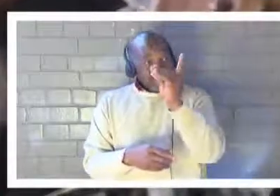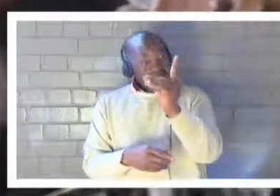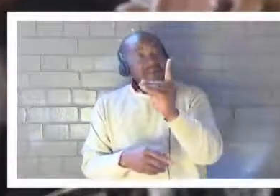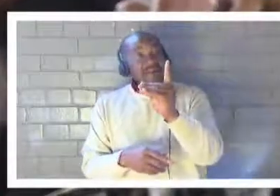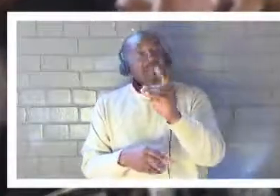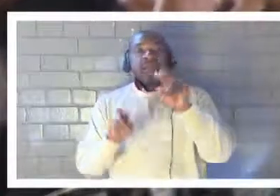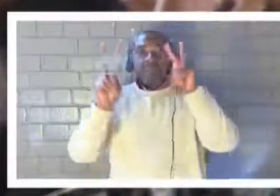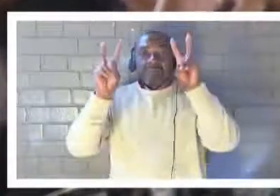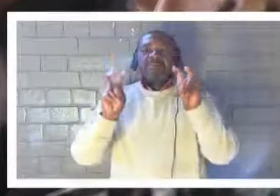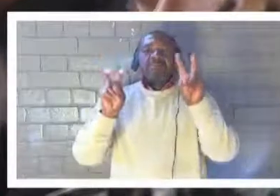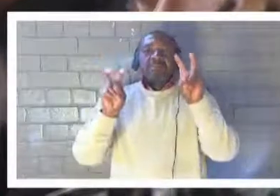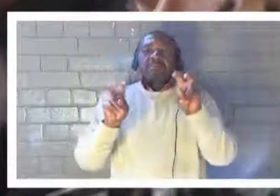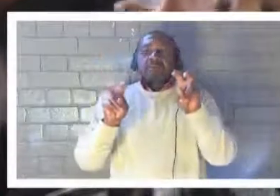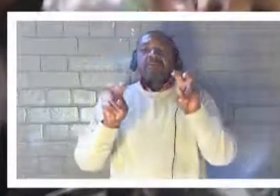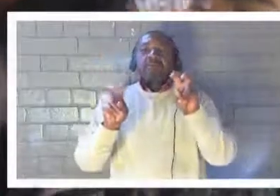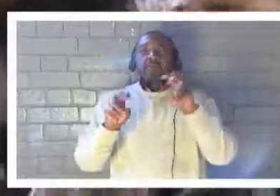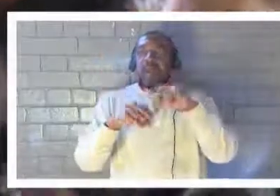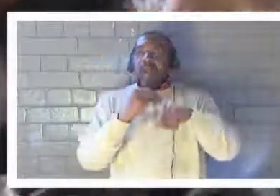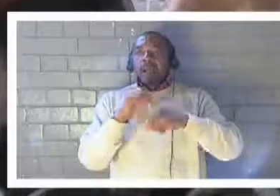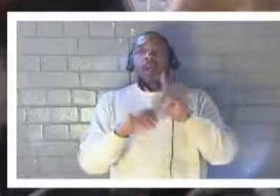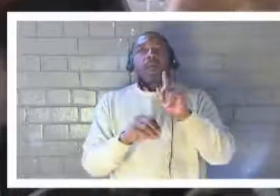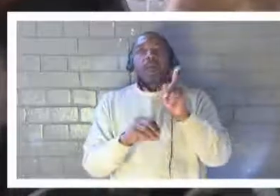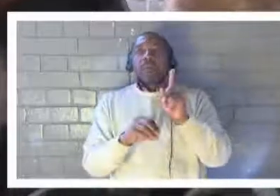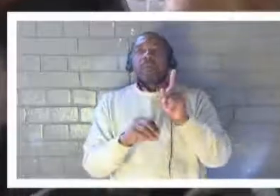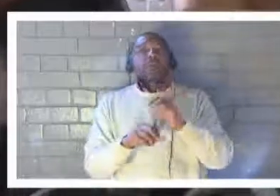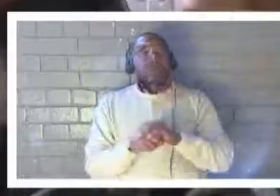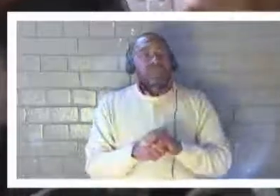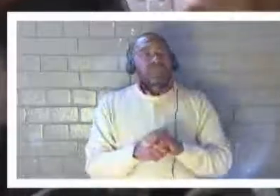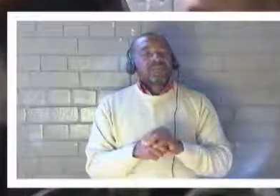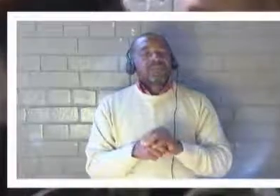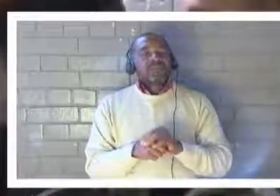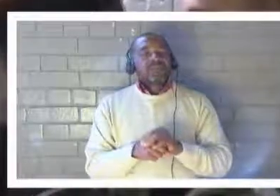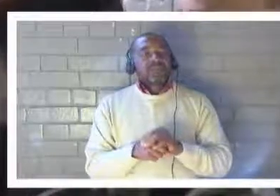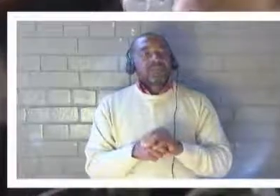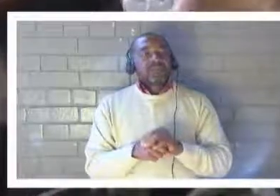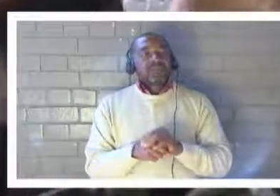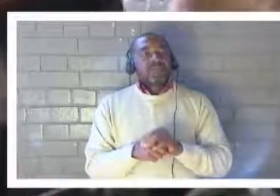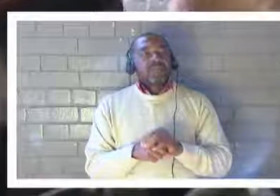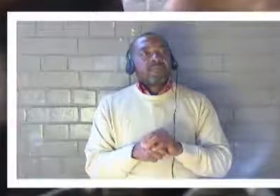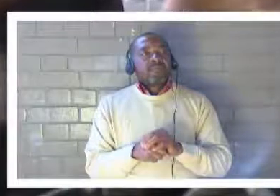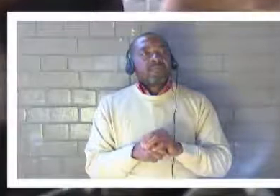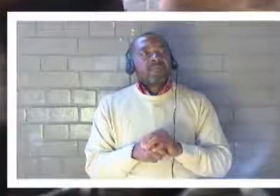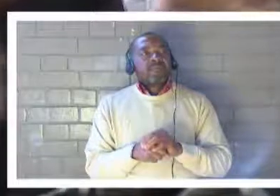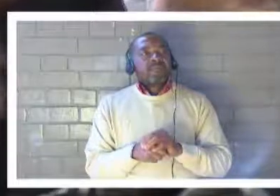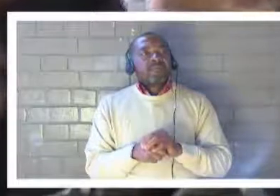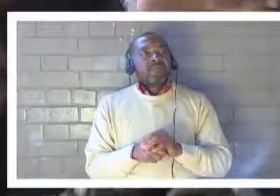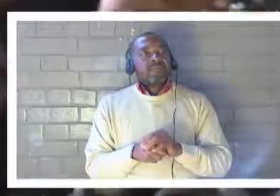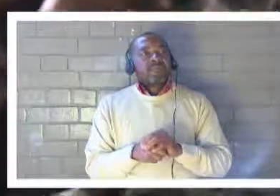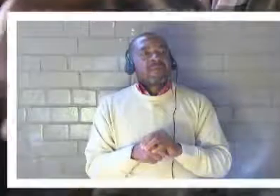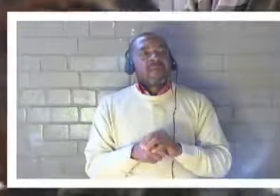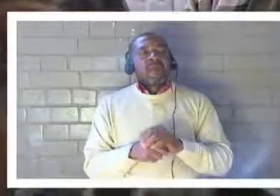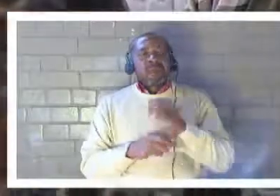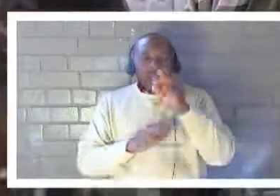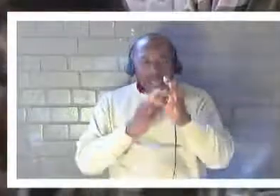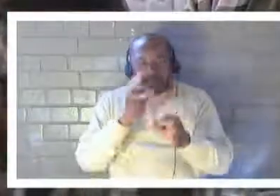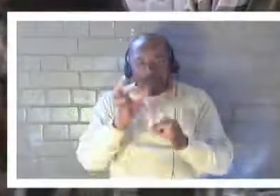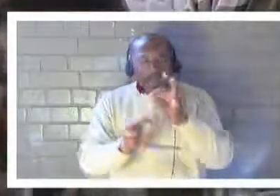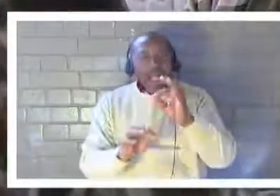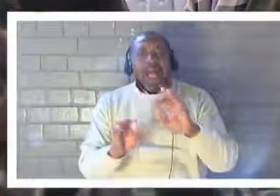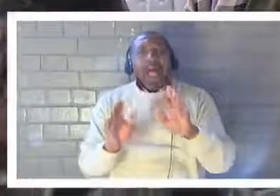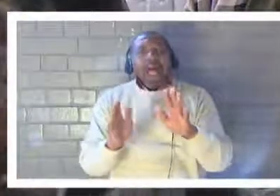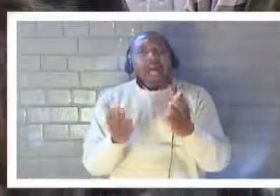of defining urgency and emergency. In a hospital